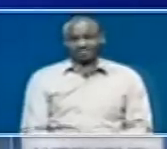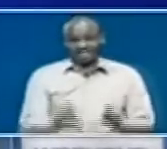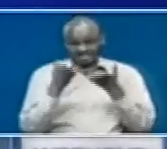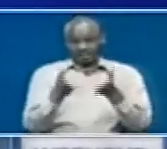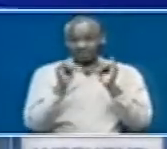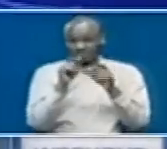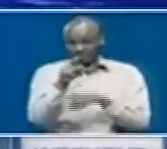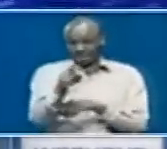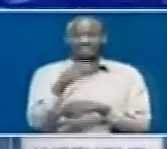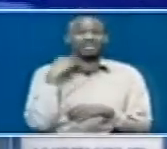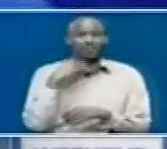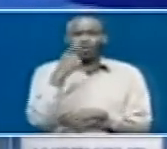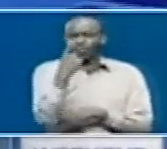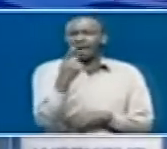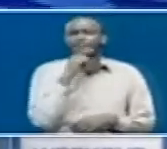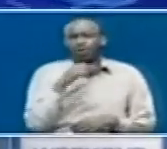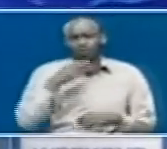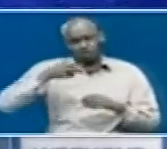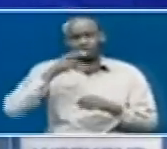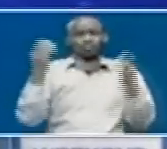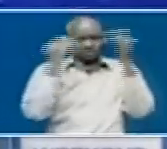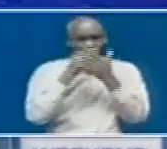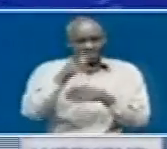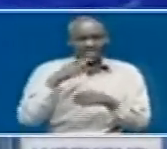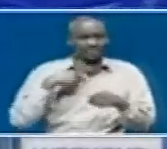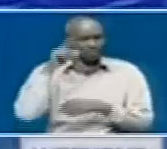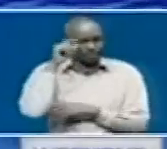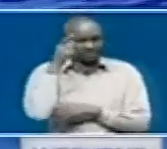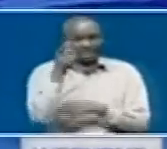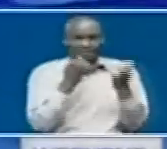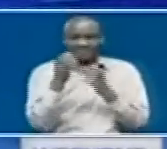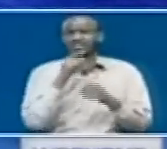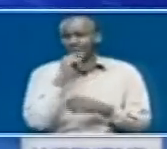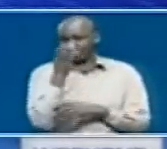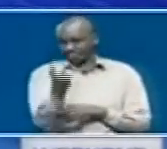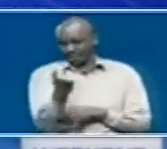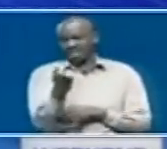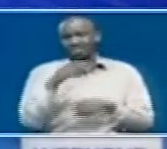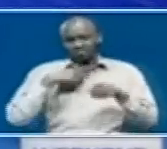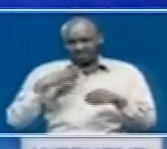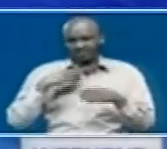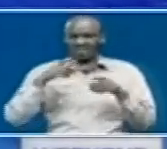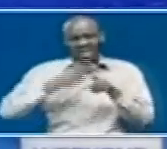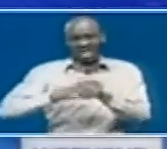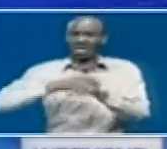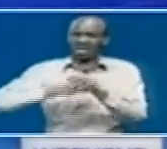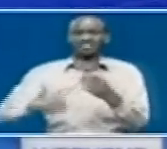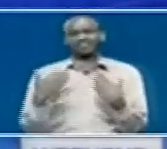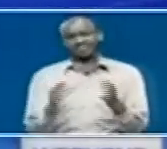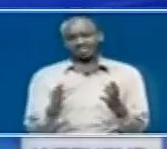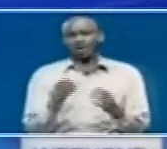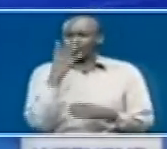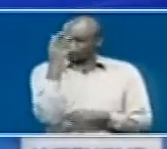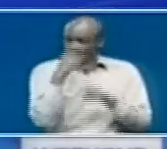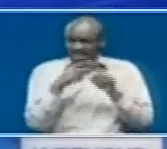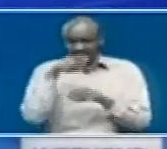Let's stay with matters crime, and a young boy who was shot last night during the killing of a Mombasa businessman has lost his leg. 4-year-old